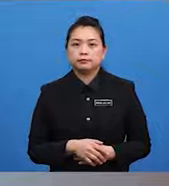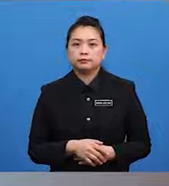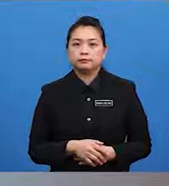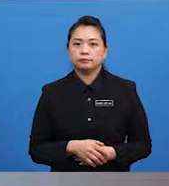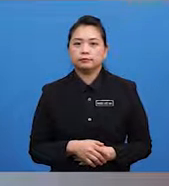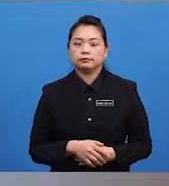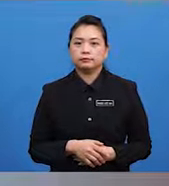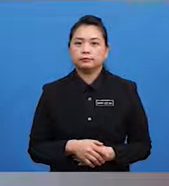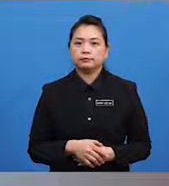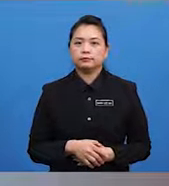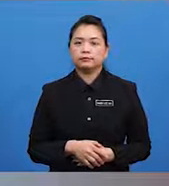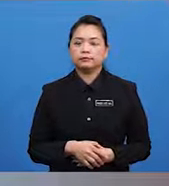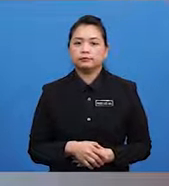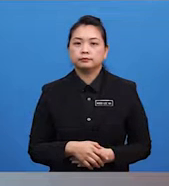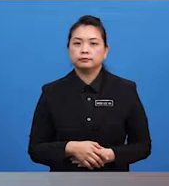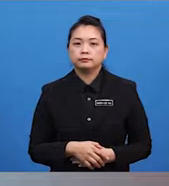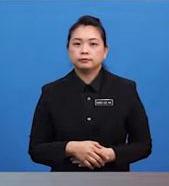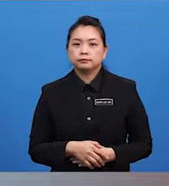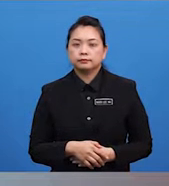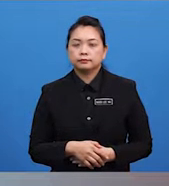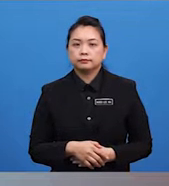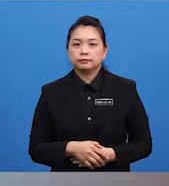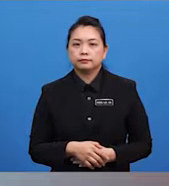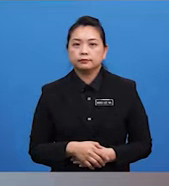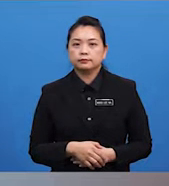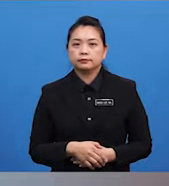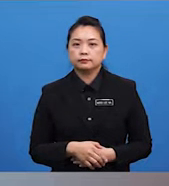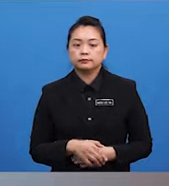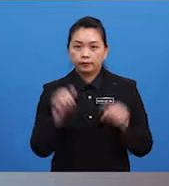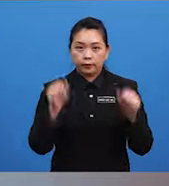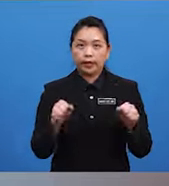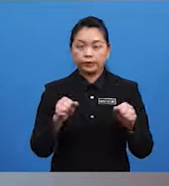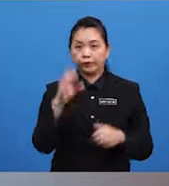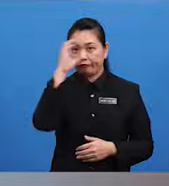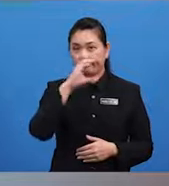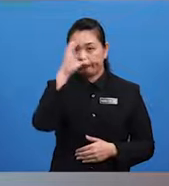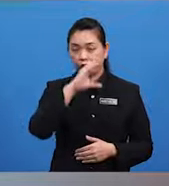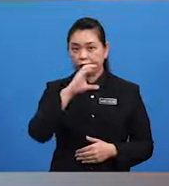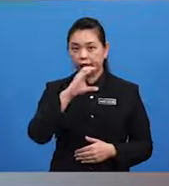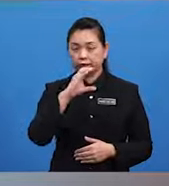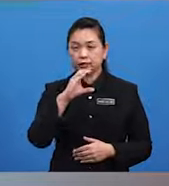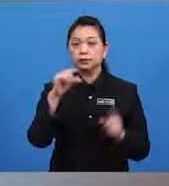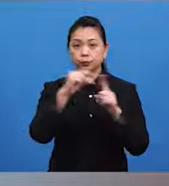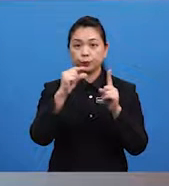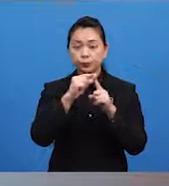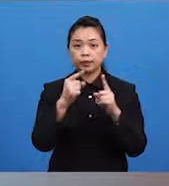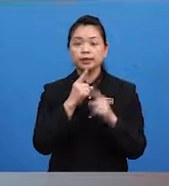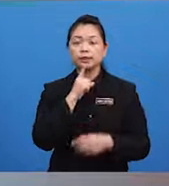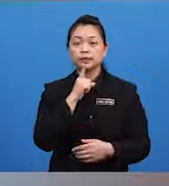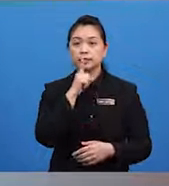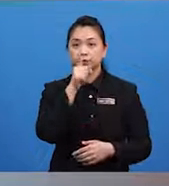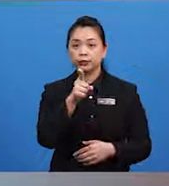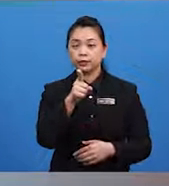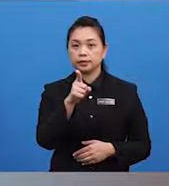the paragraph once again. Can you find the word assurance in the passage? When you